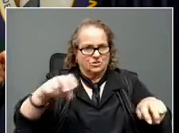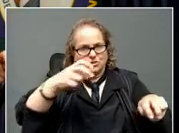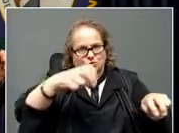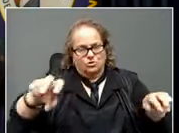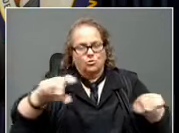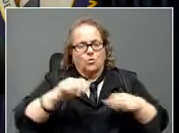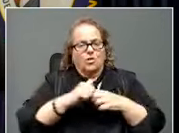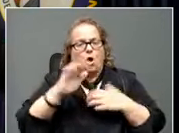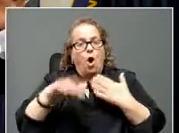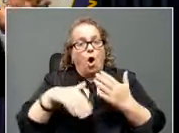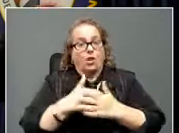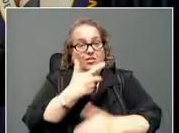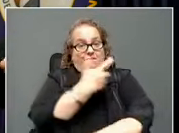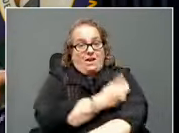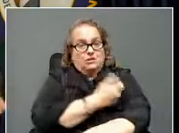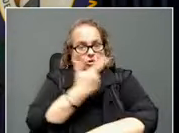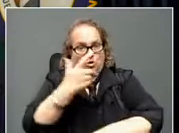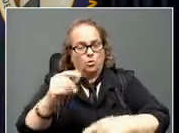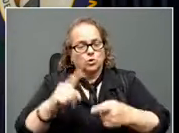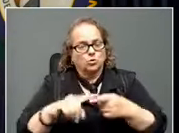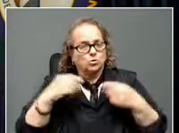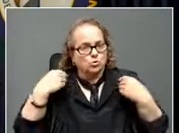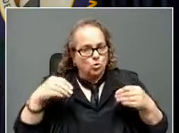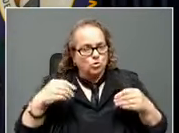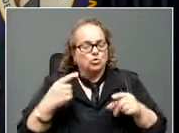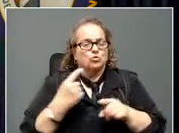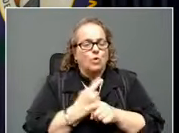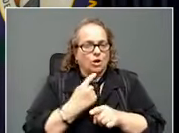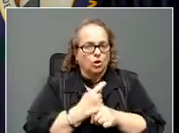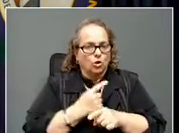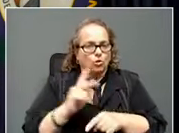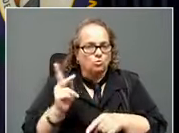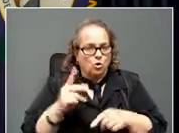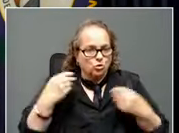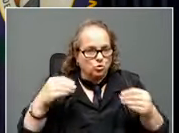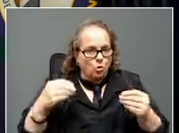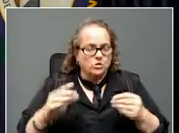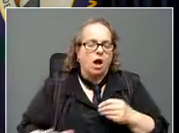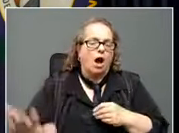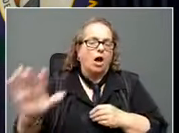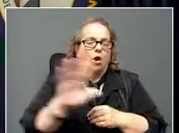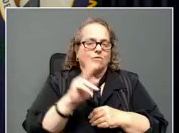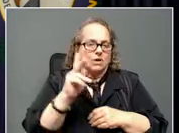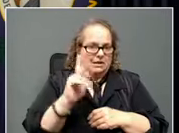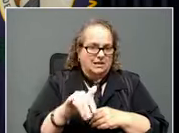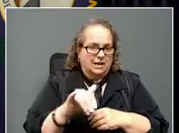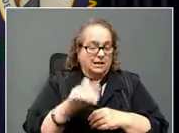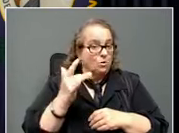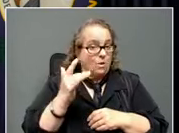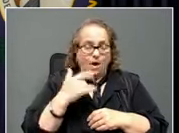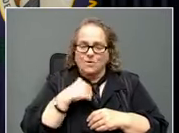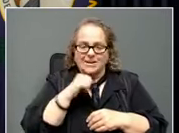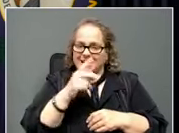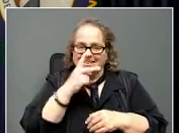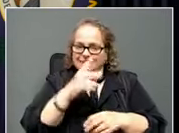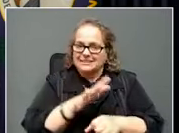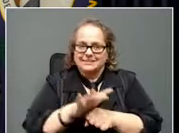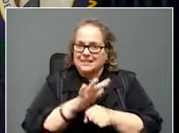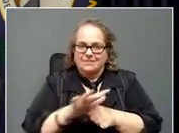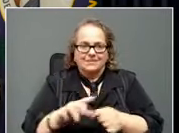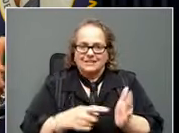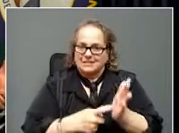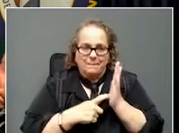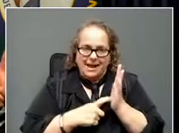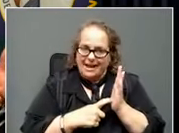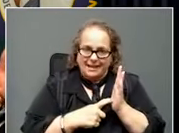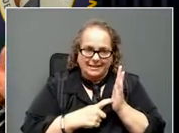going out to stores, regular stores all across Kentucky. It's because we weren't seeing enough demand at them. And so our goal now is